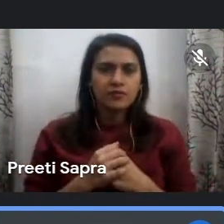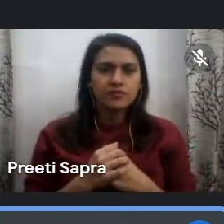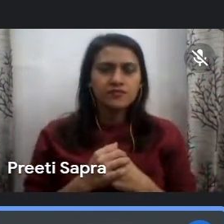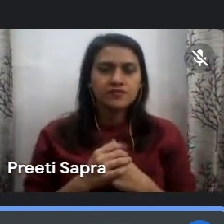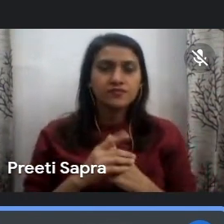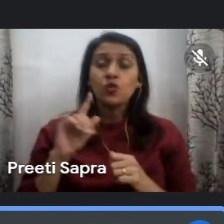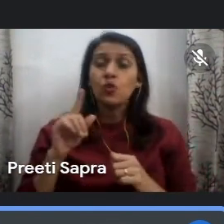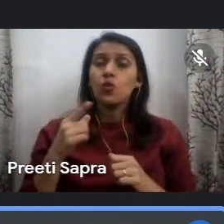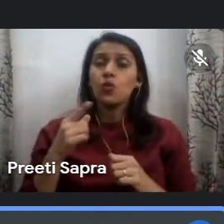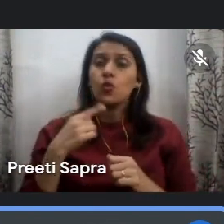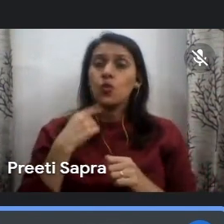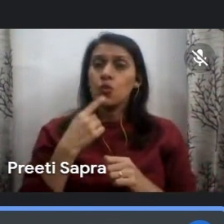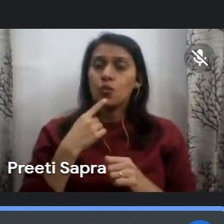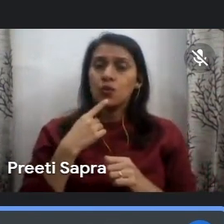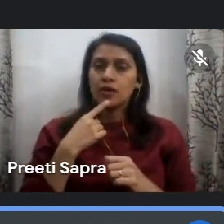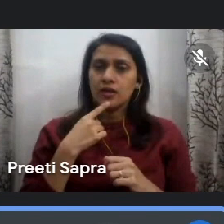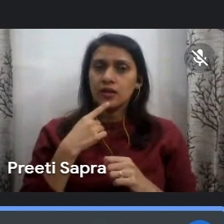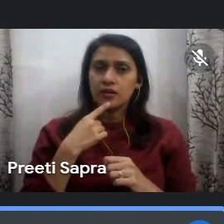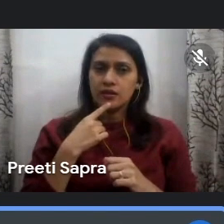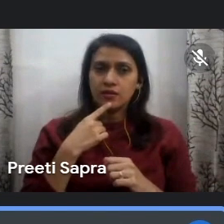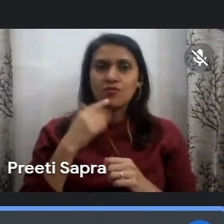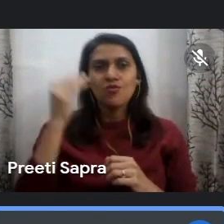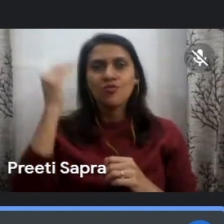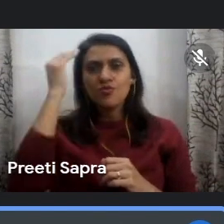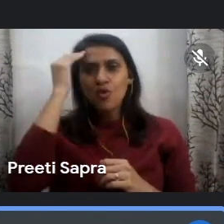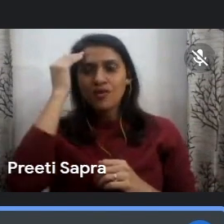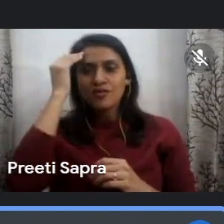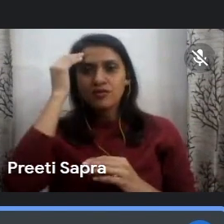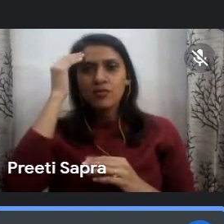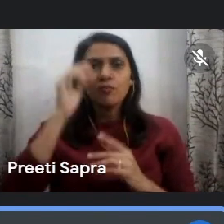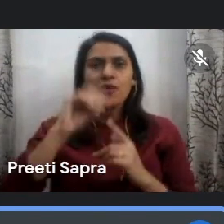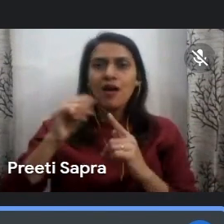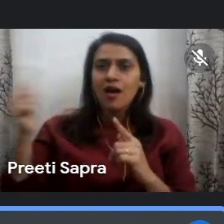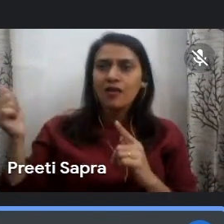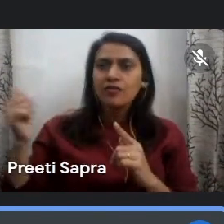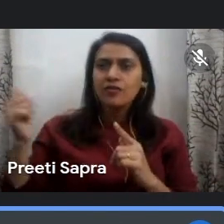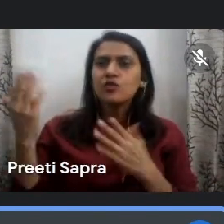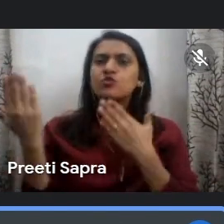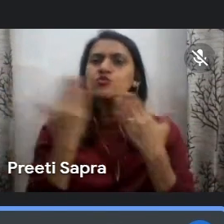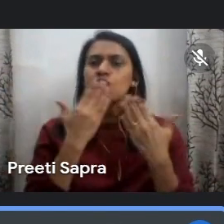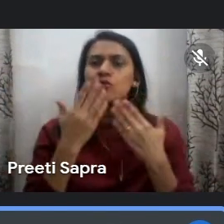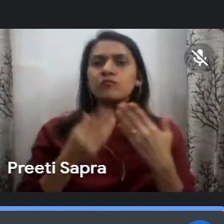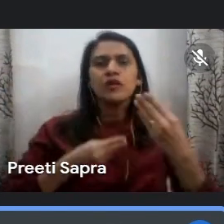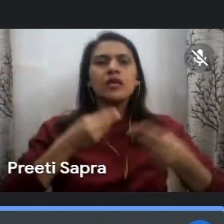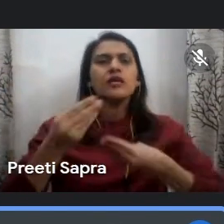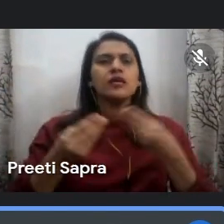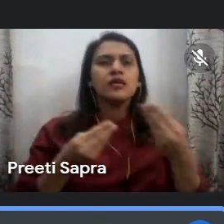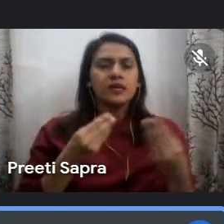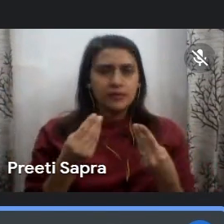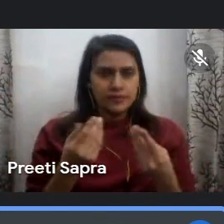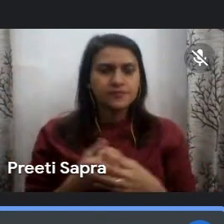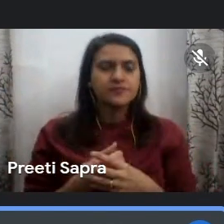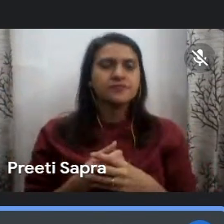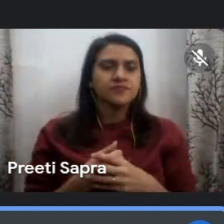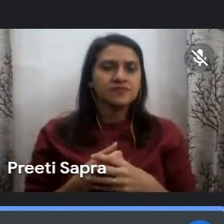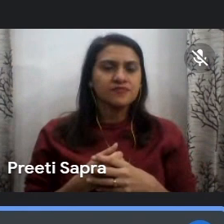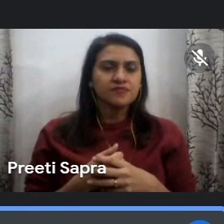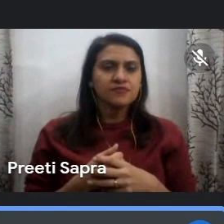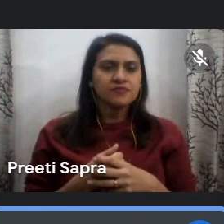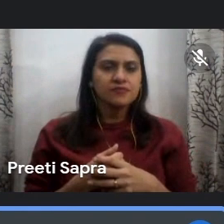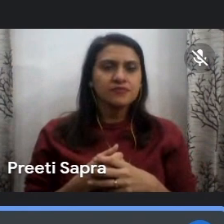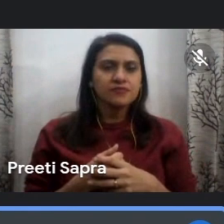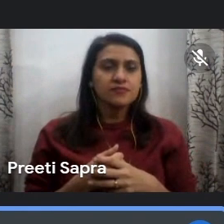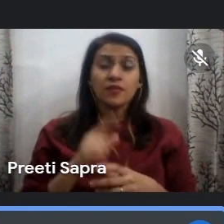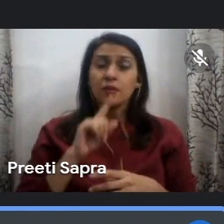more knowledge from other schools, yeah, about this one. But I want to